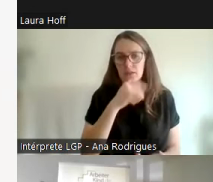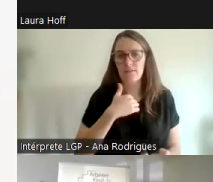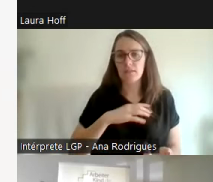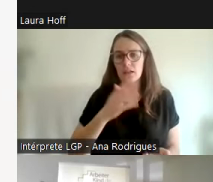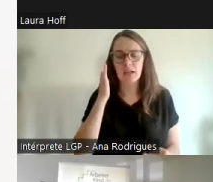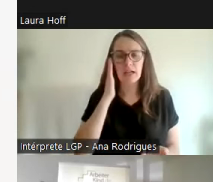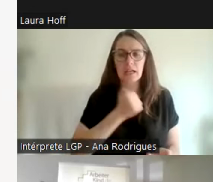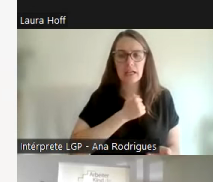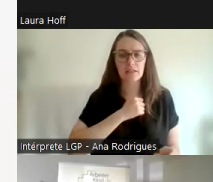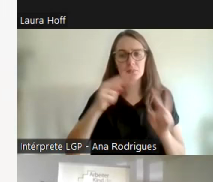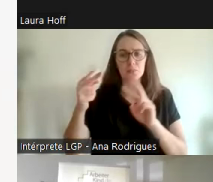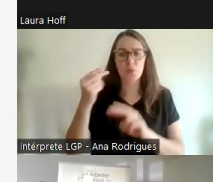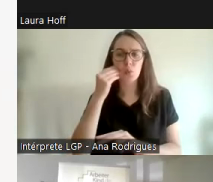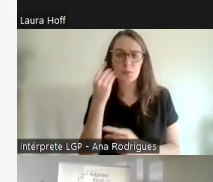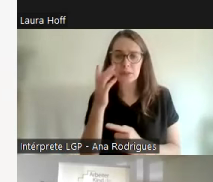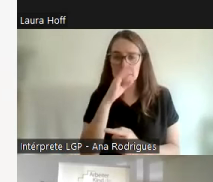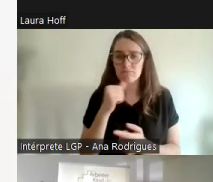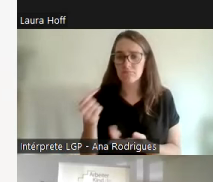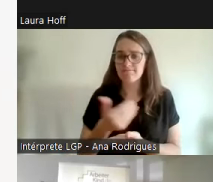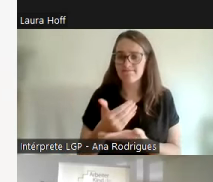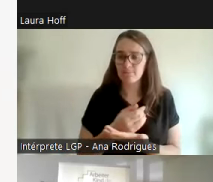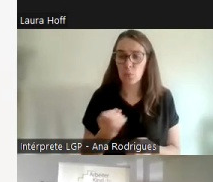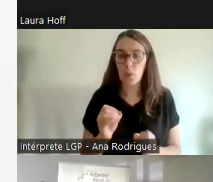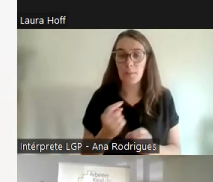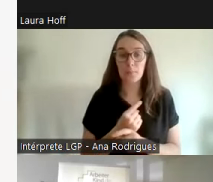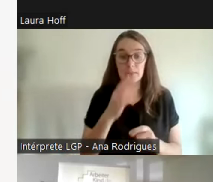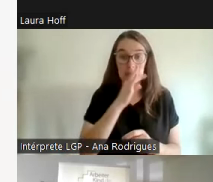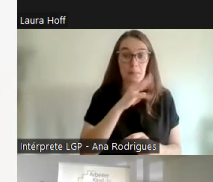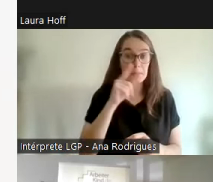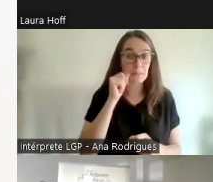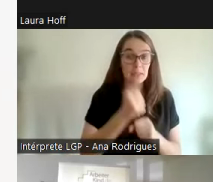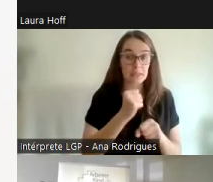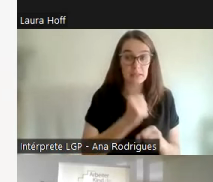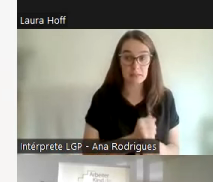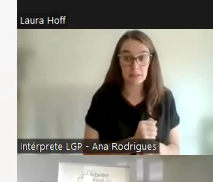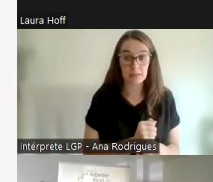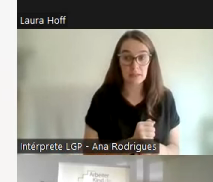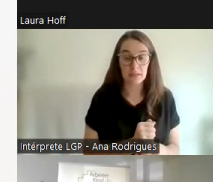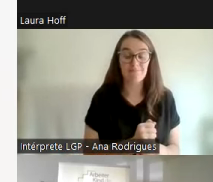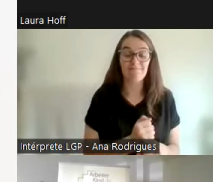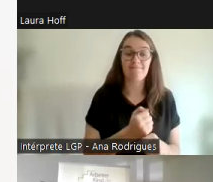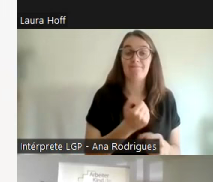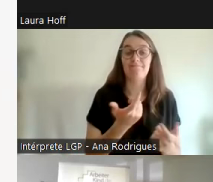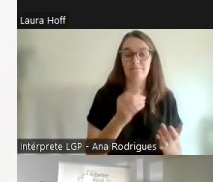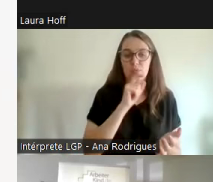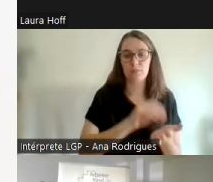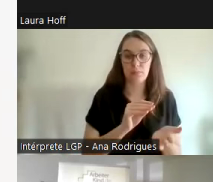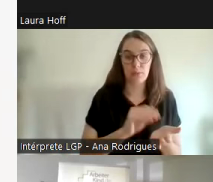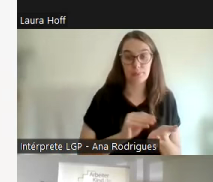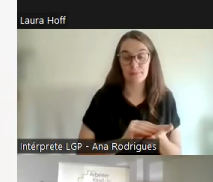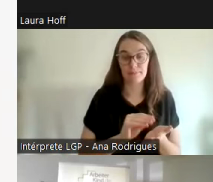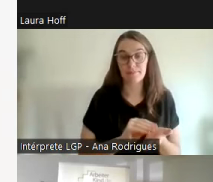also foregone income, because working class parents are more likely to be poor or just